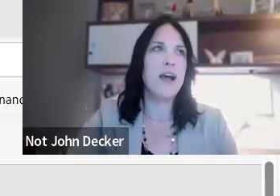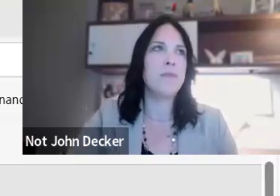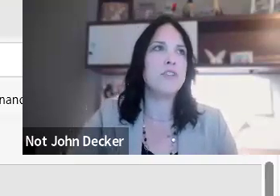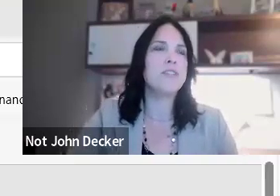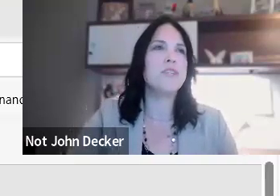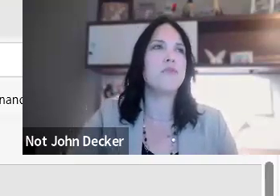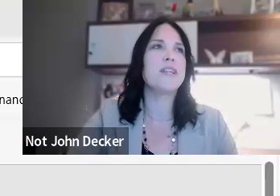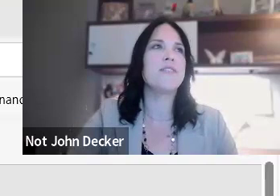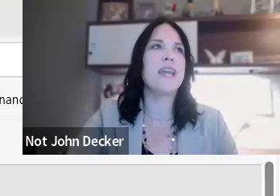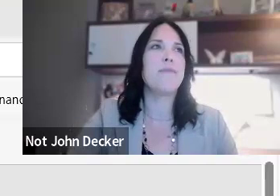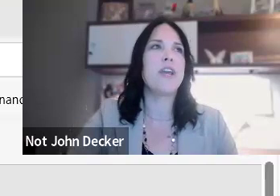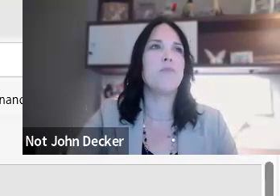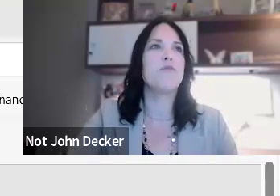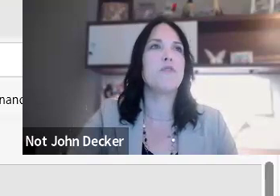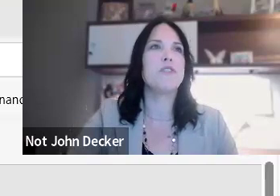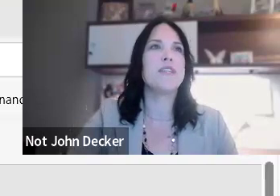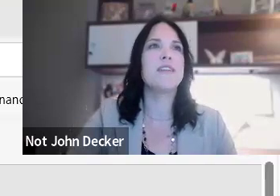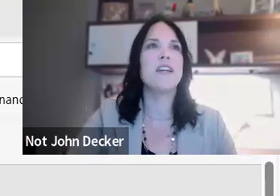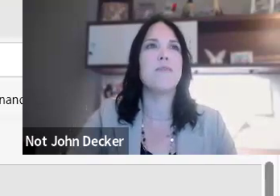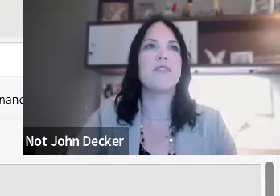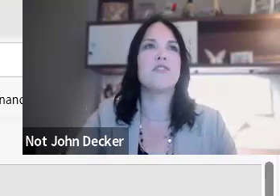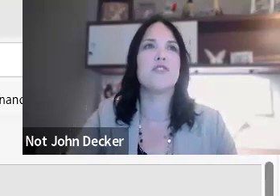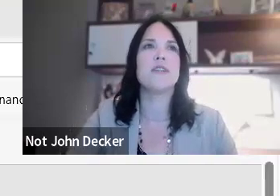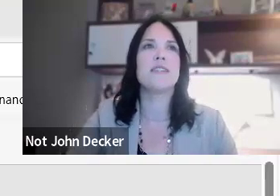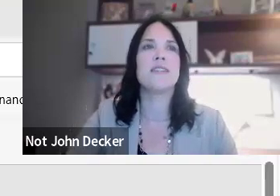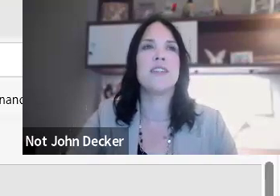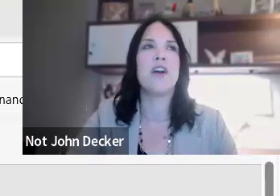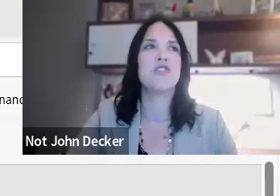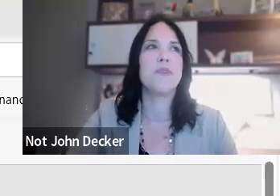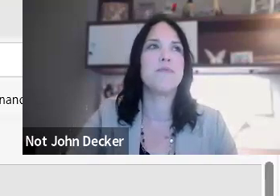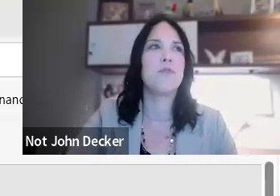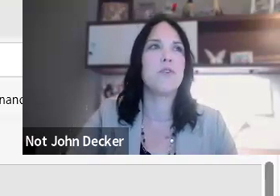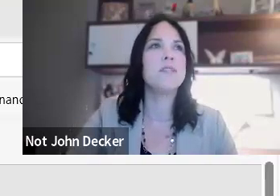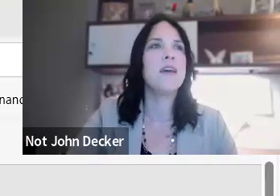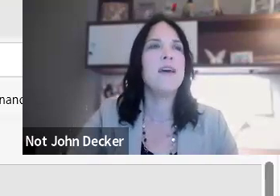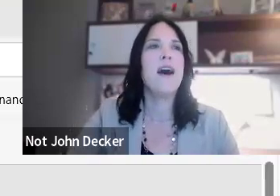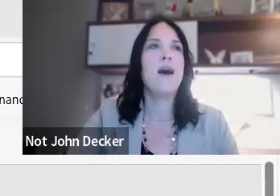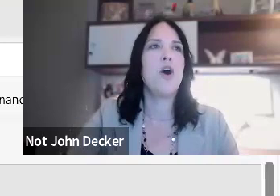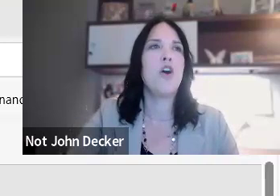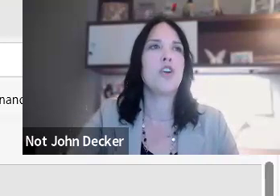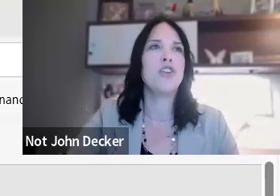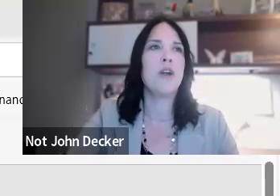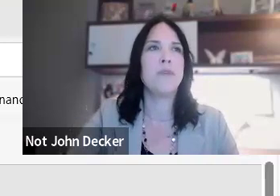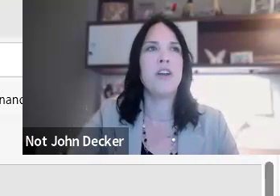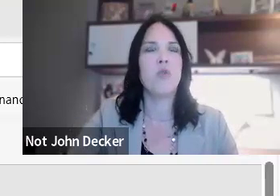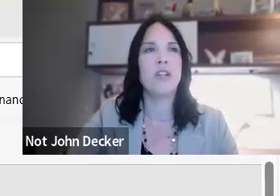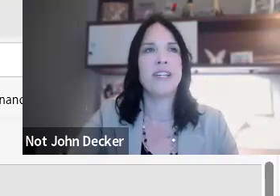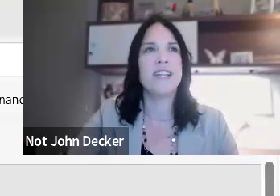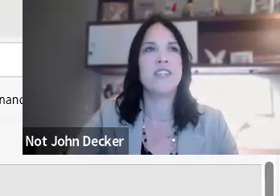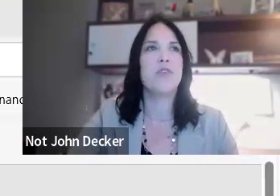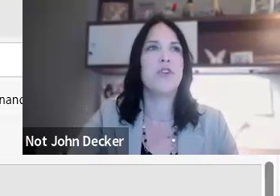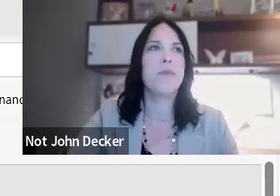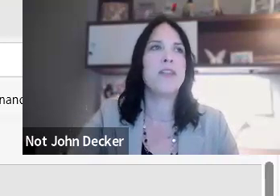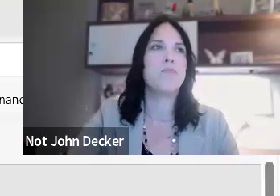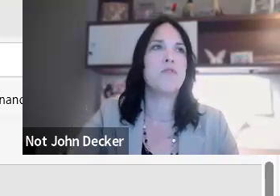everybody on. So this was a directive that came out April 1st, and it's talking about the service acknowledgement forms, our QIP, our